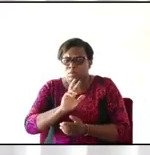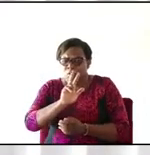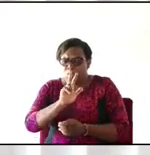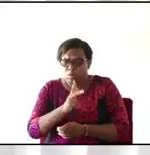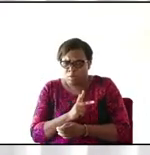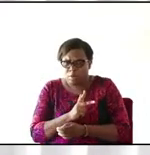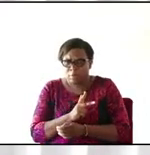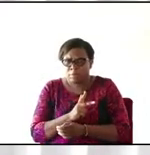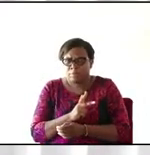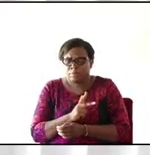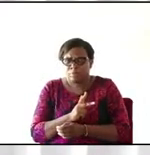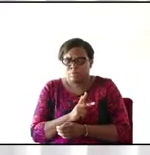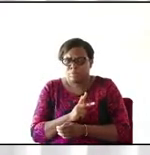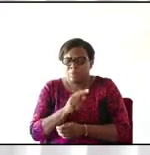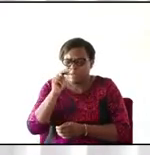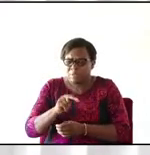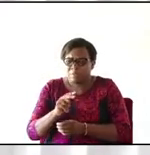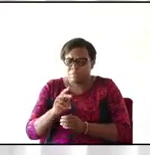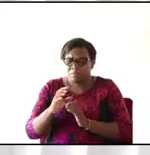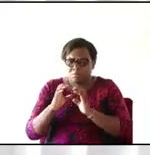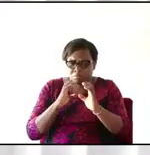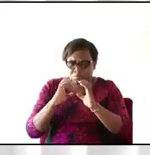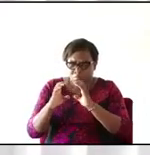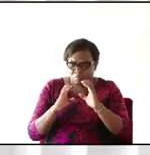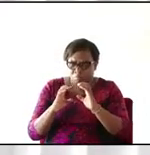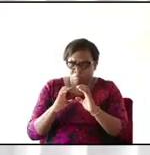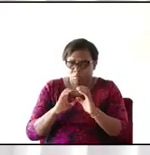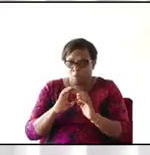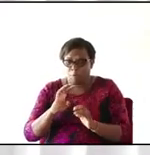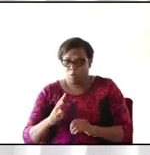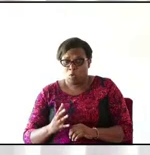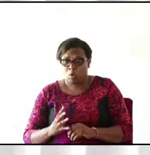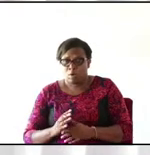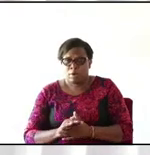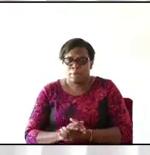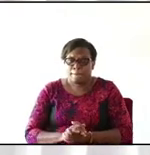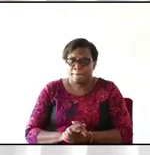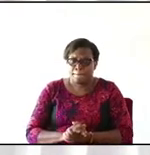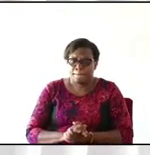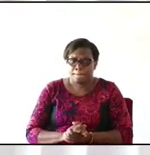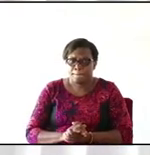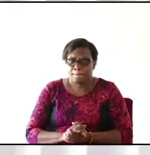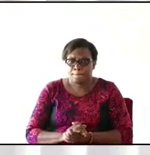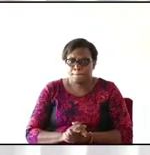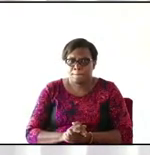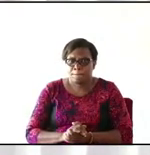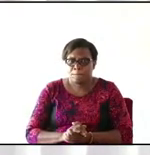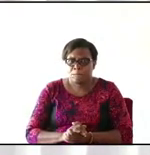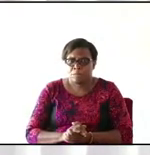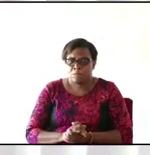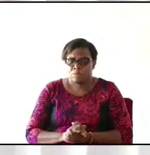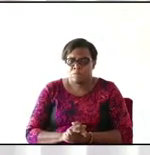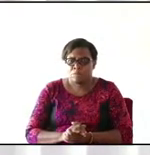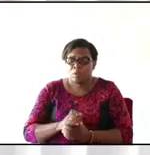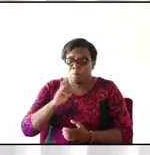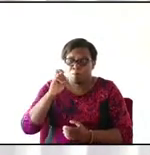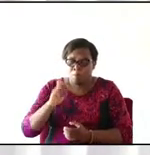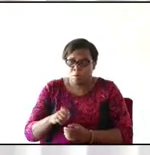requires communication. And number four, the go concept demands